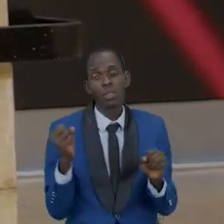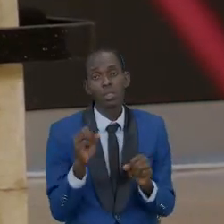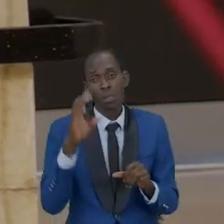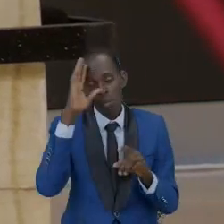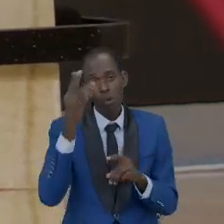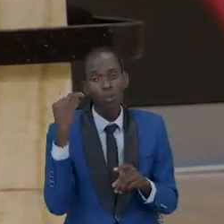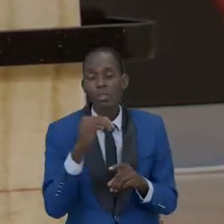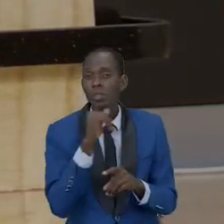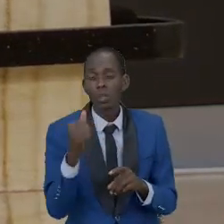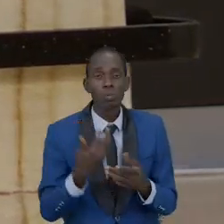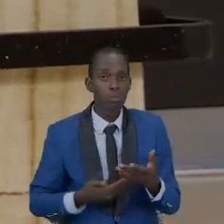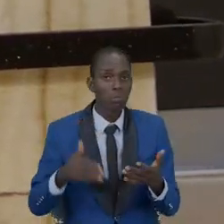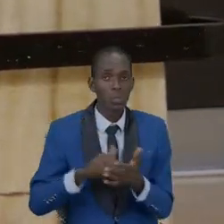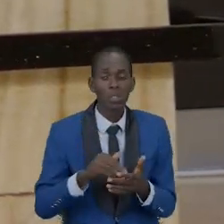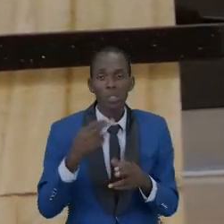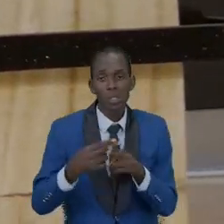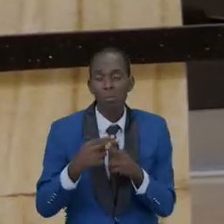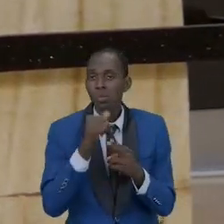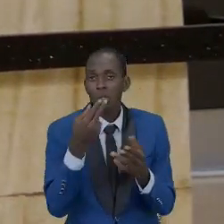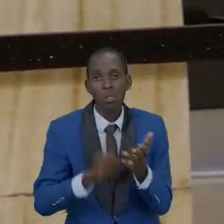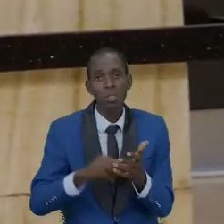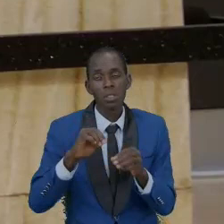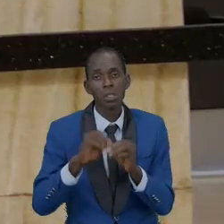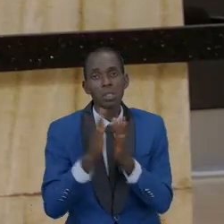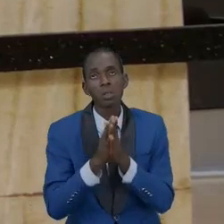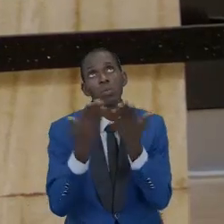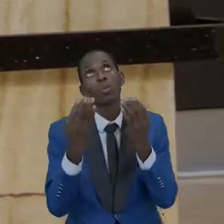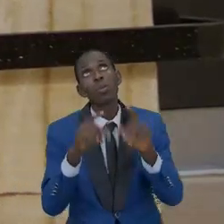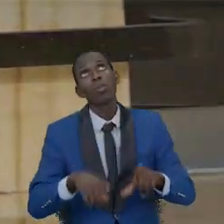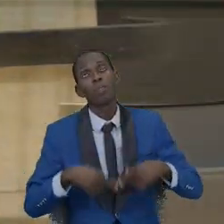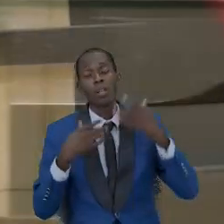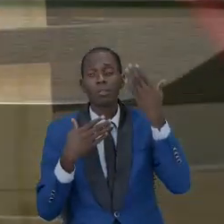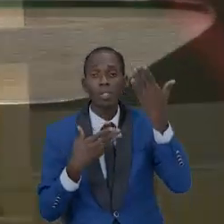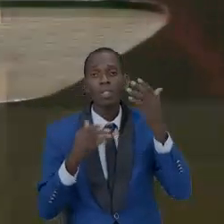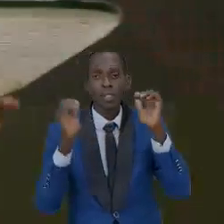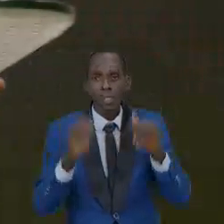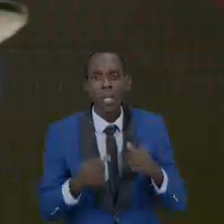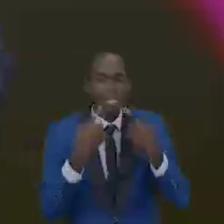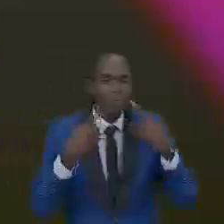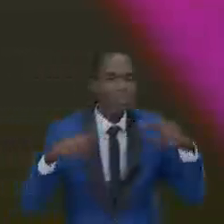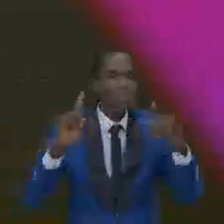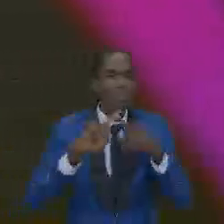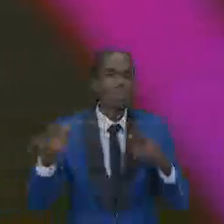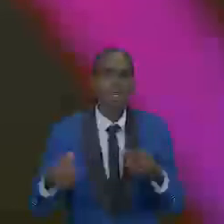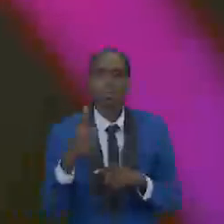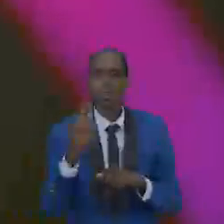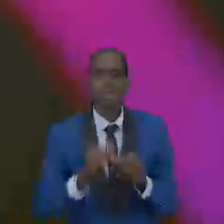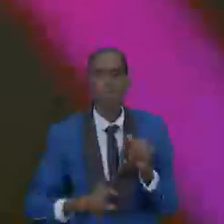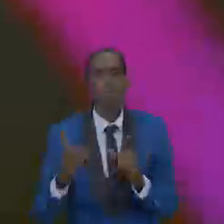His name was not written in the book of life. He could tell anyone anywhere as to